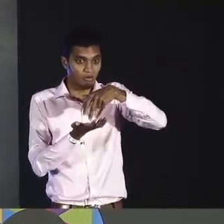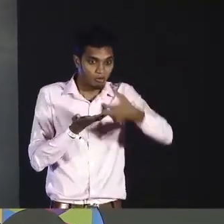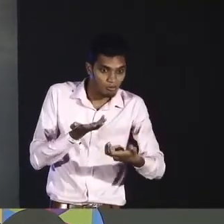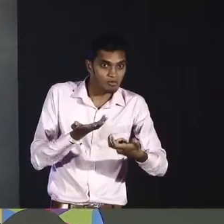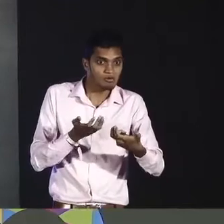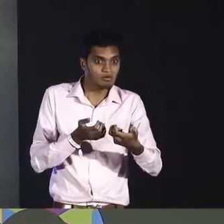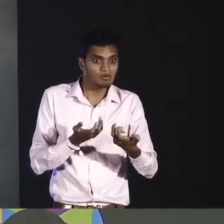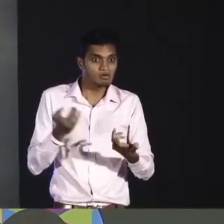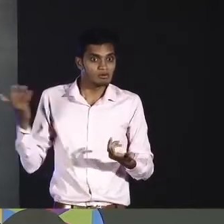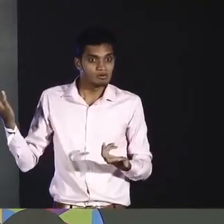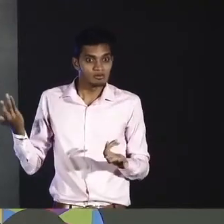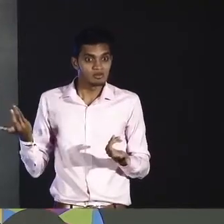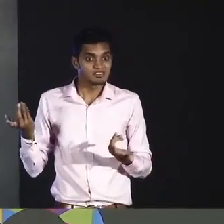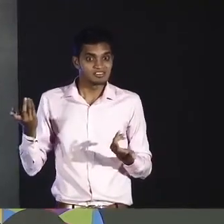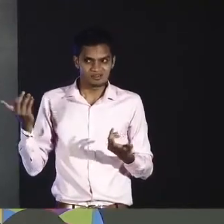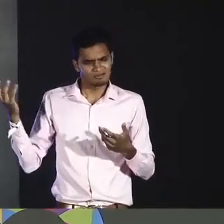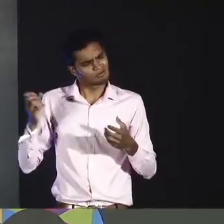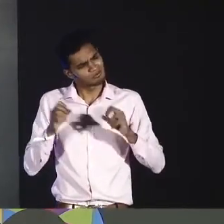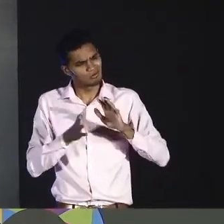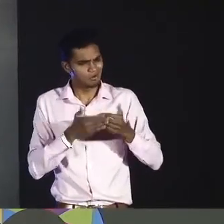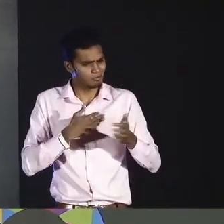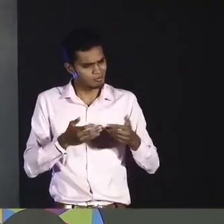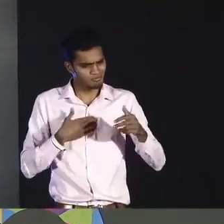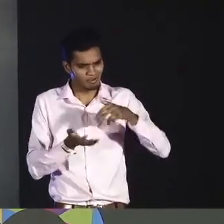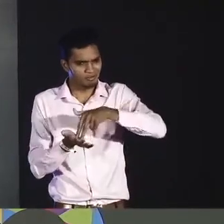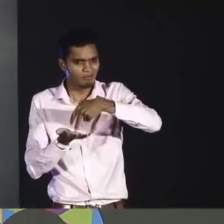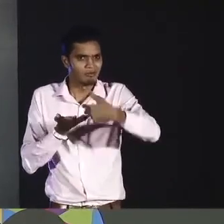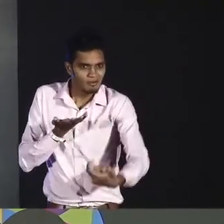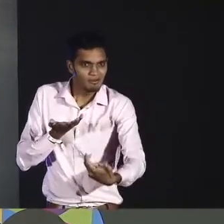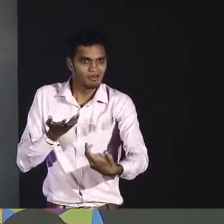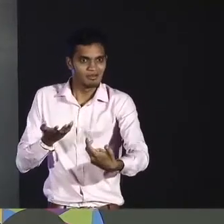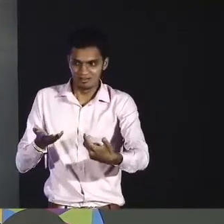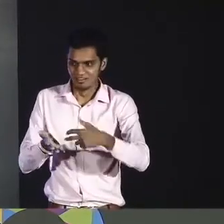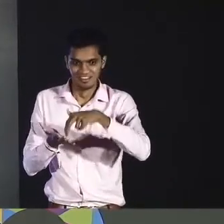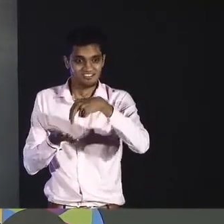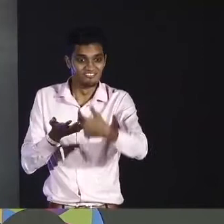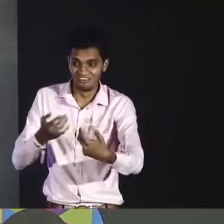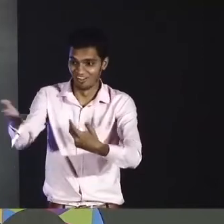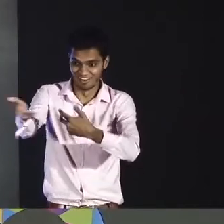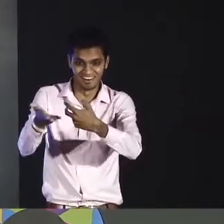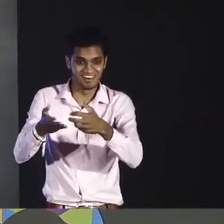be great for you. For the first time, your quiz master will be in touch with the audience at least. Correct? So,